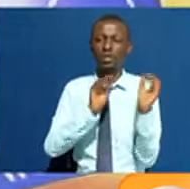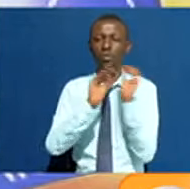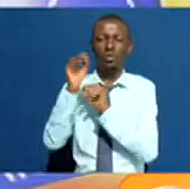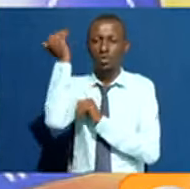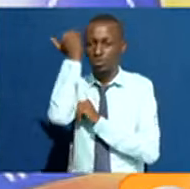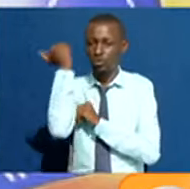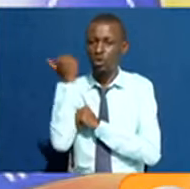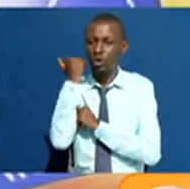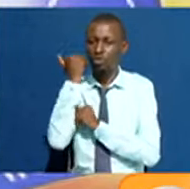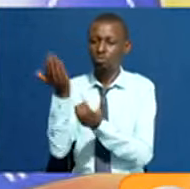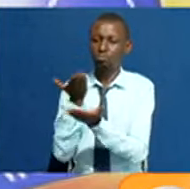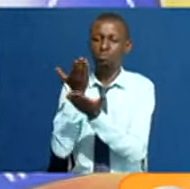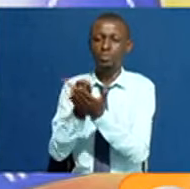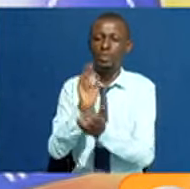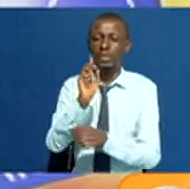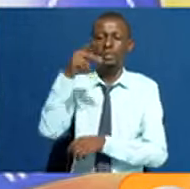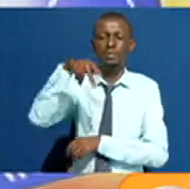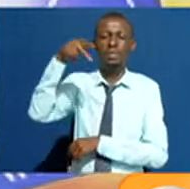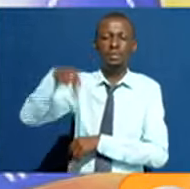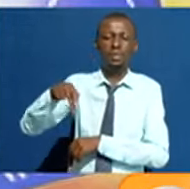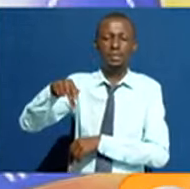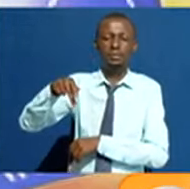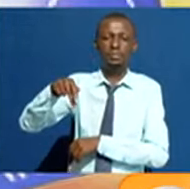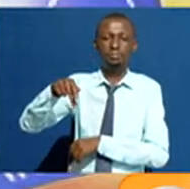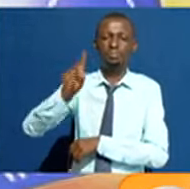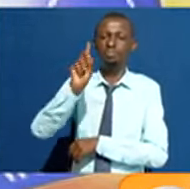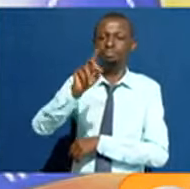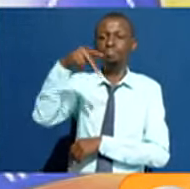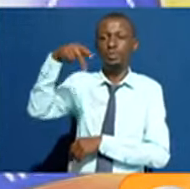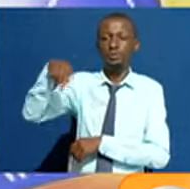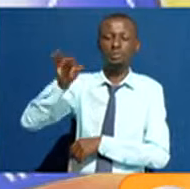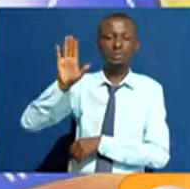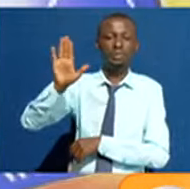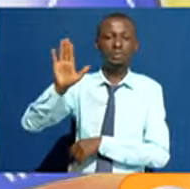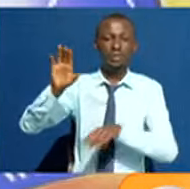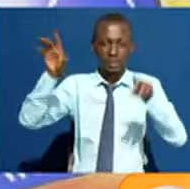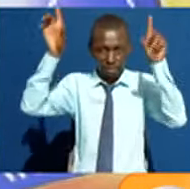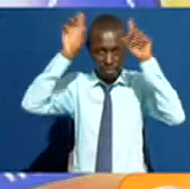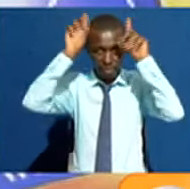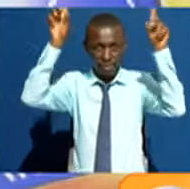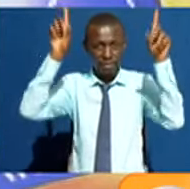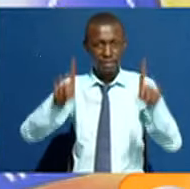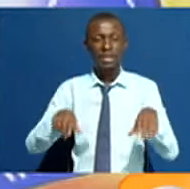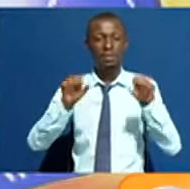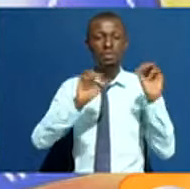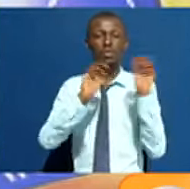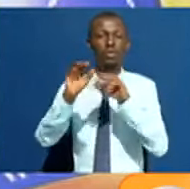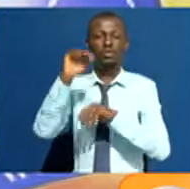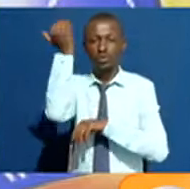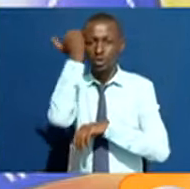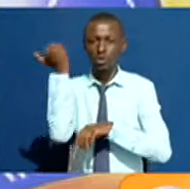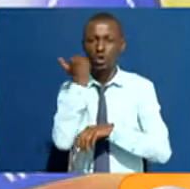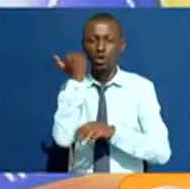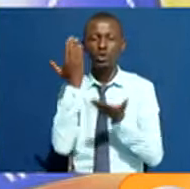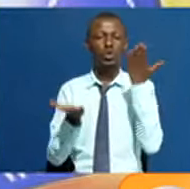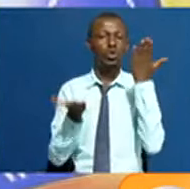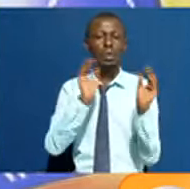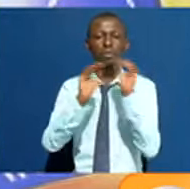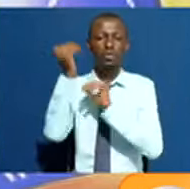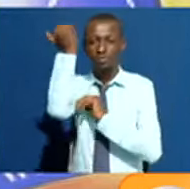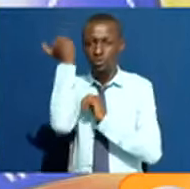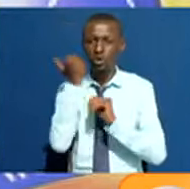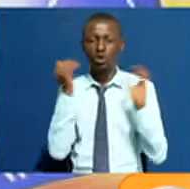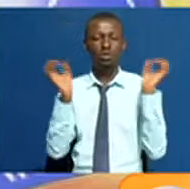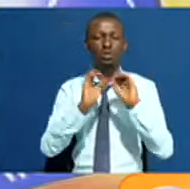prosecution to the Director of Public Prosecutions. The DPP then makes a decision on whether to charge or not.